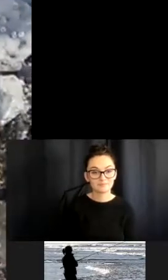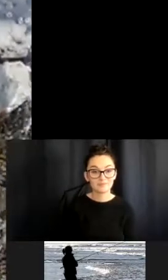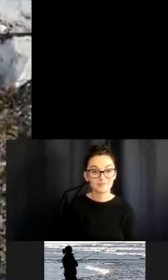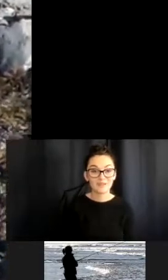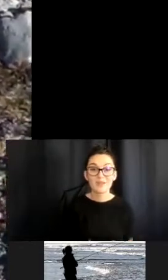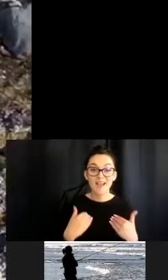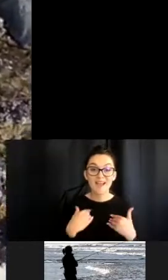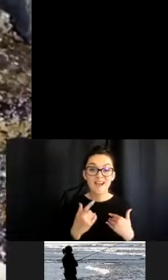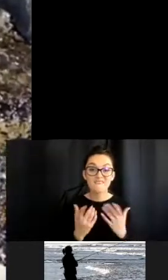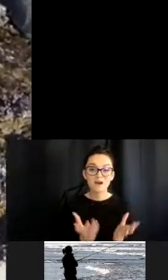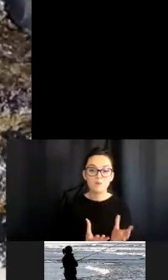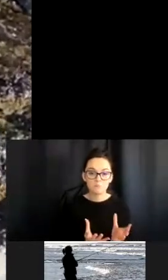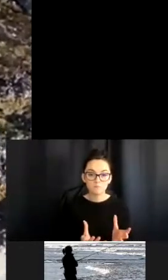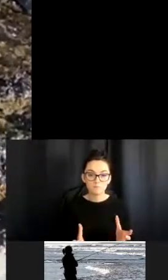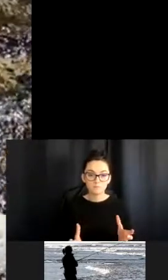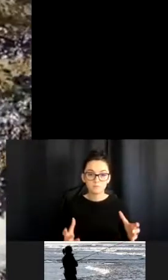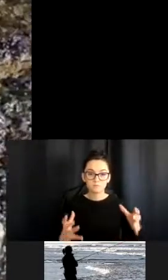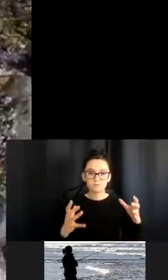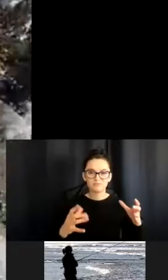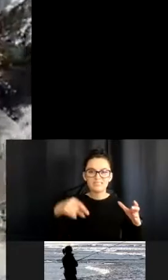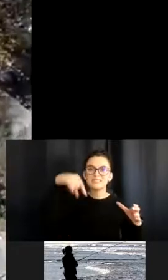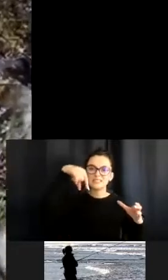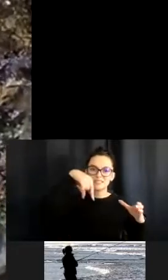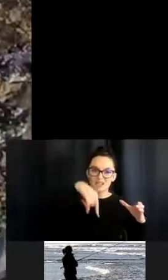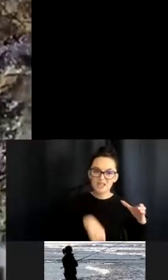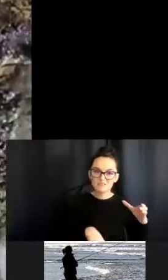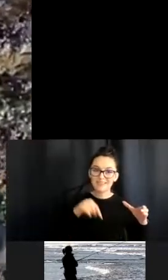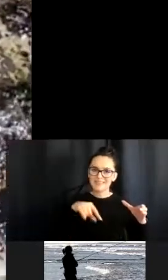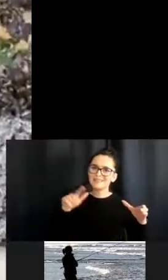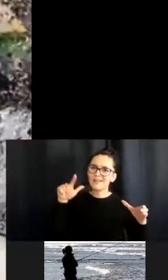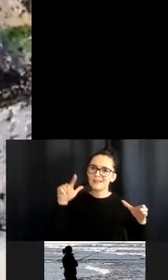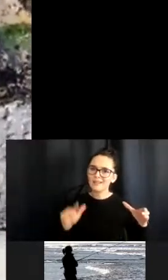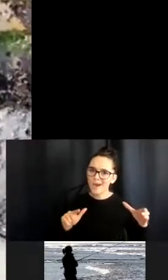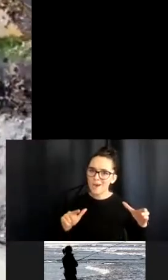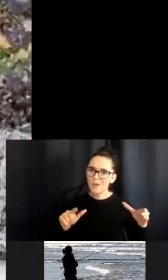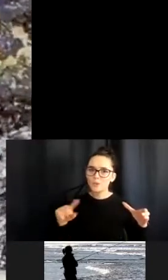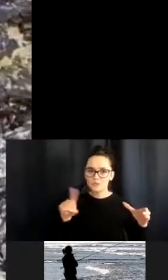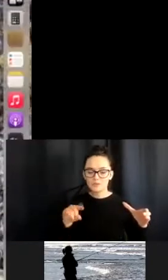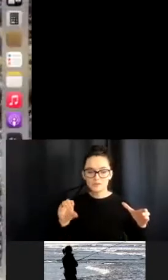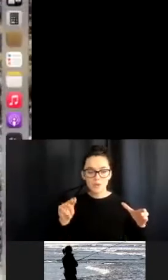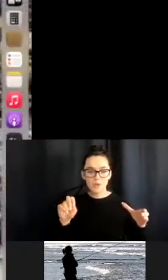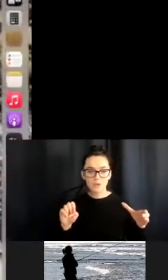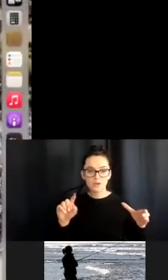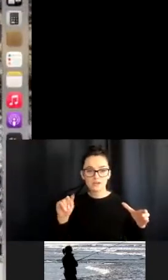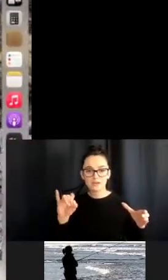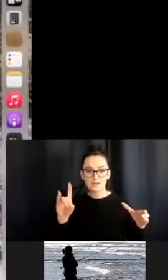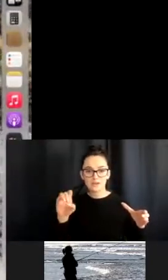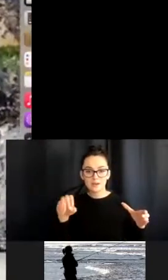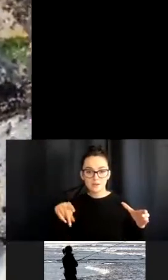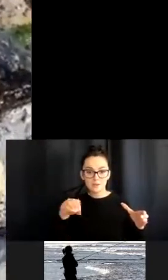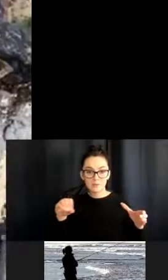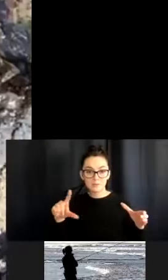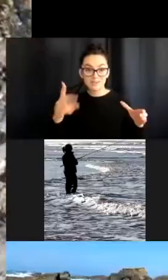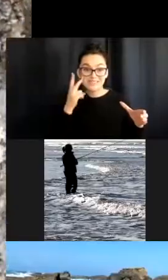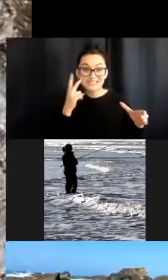pocket that's a deep pocket here. We have a little low zone tide pool here. We have again the giant green sea